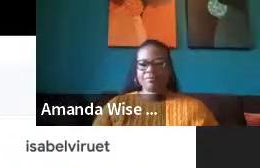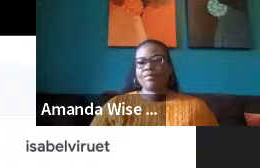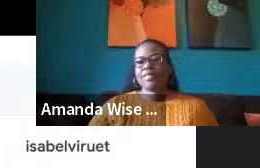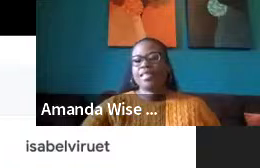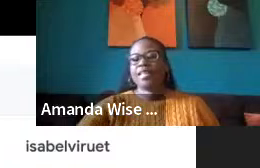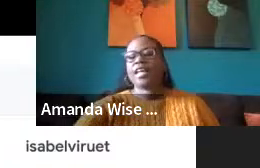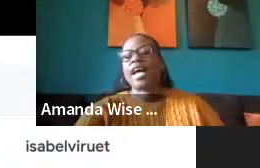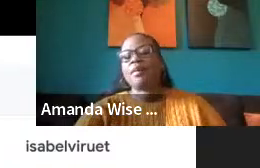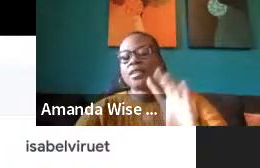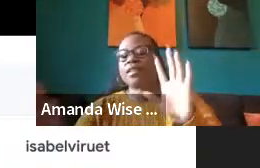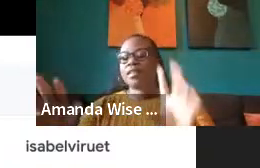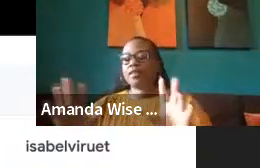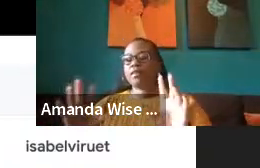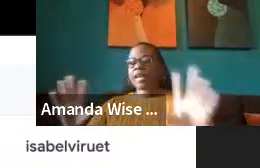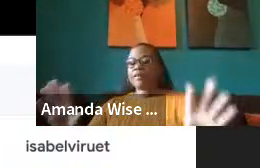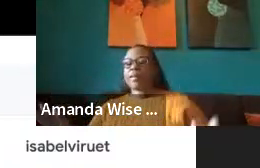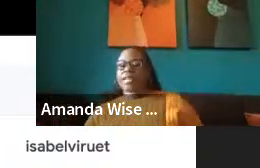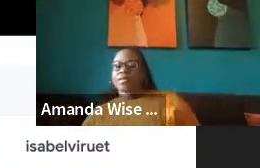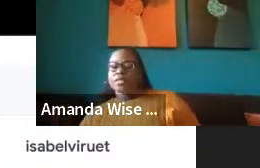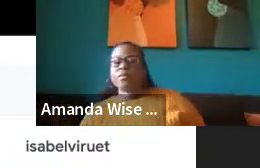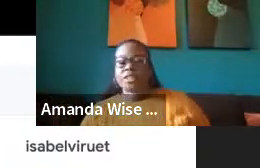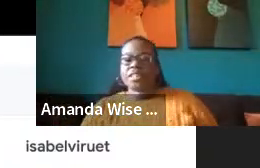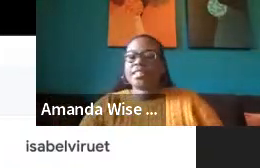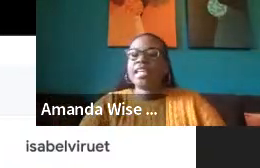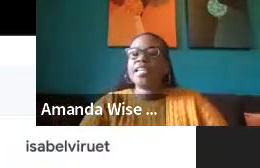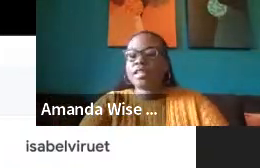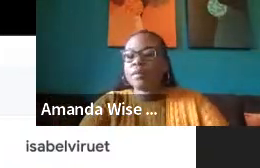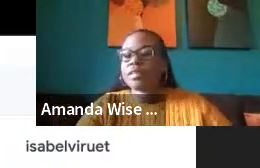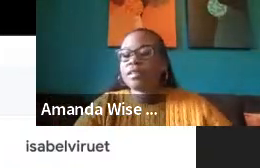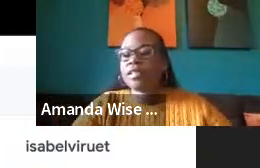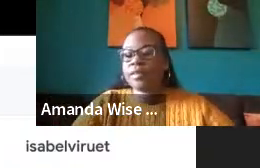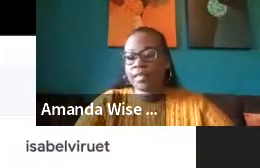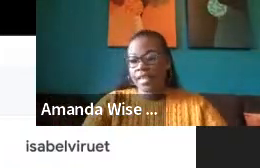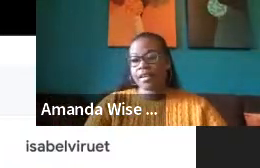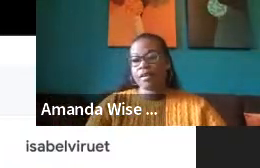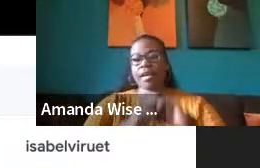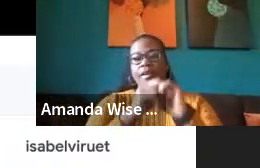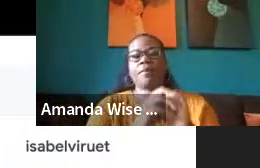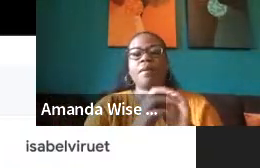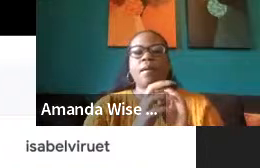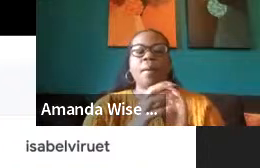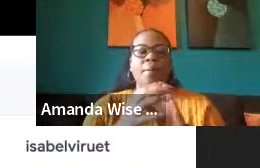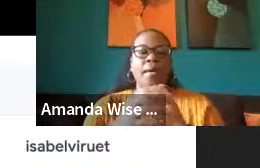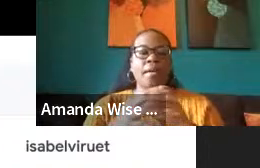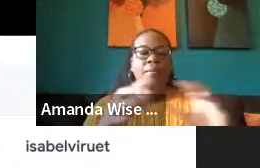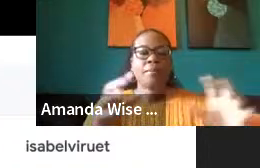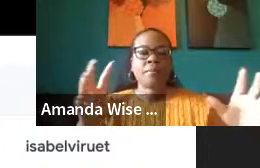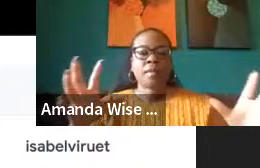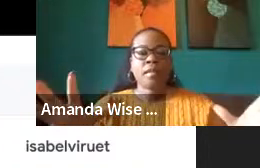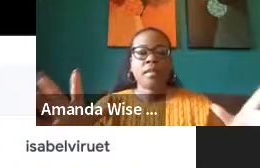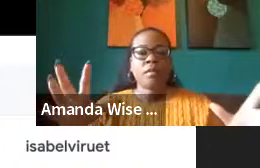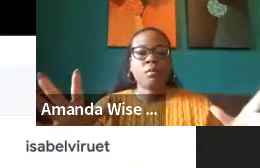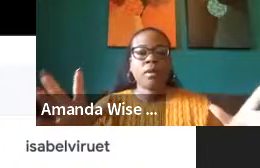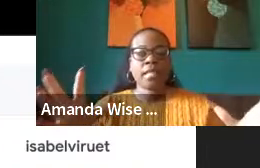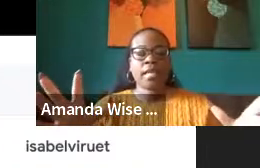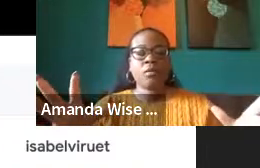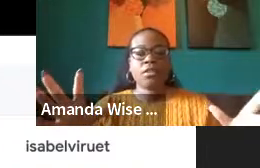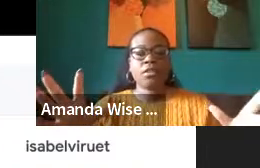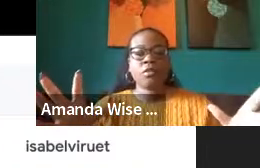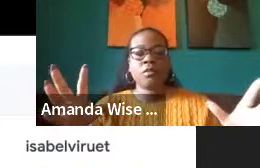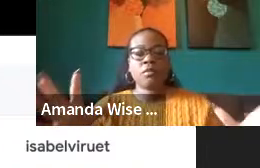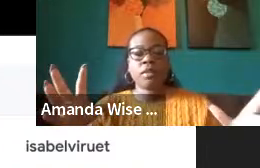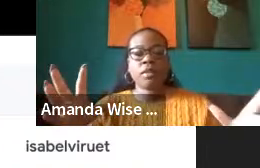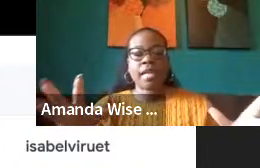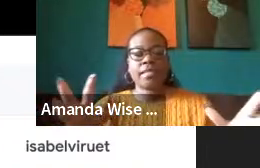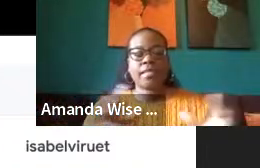Okay. I'm just going to look, everybody else heard what she said, so I'm just going to leave it at that, okay? But one thing I